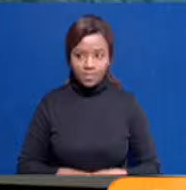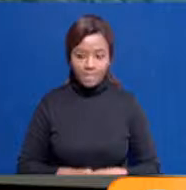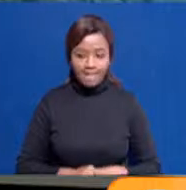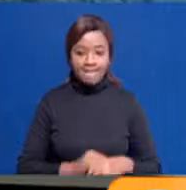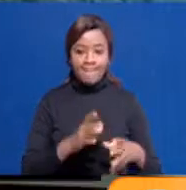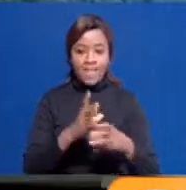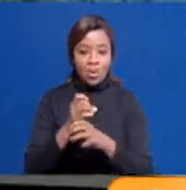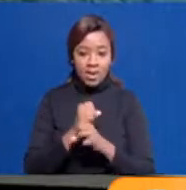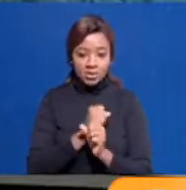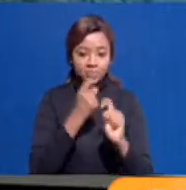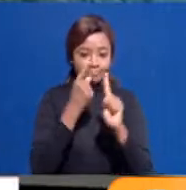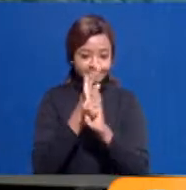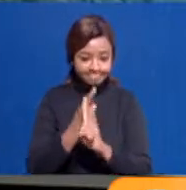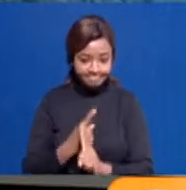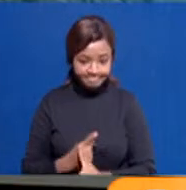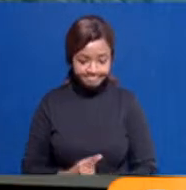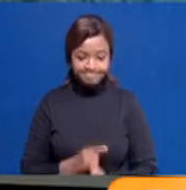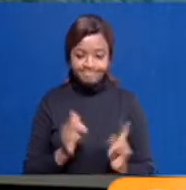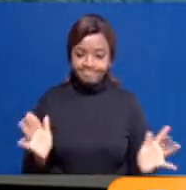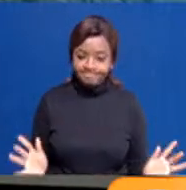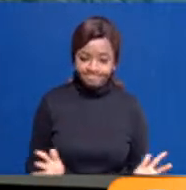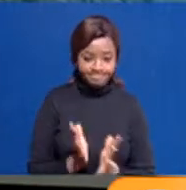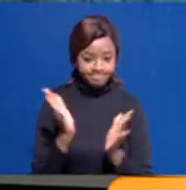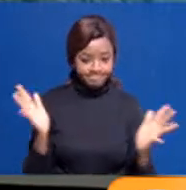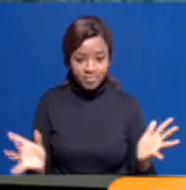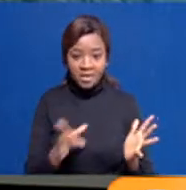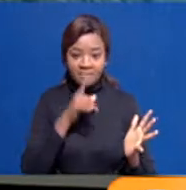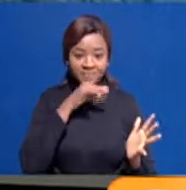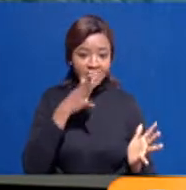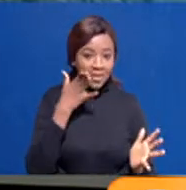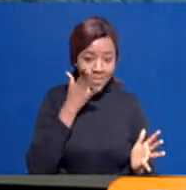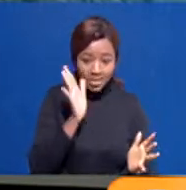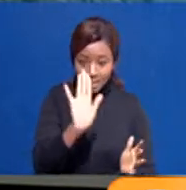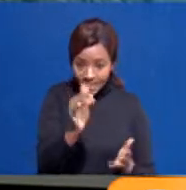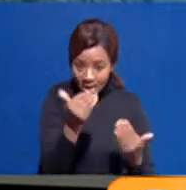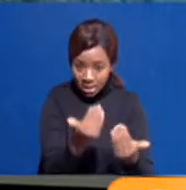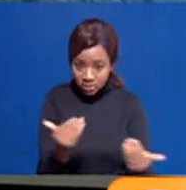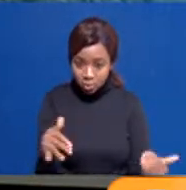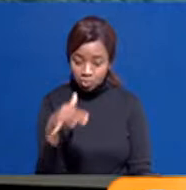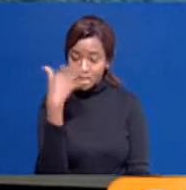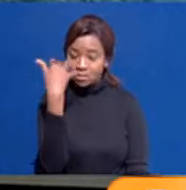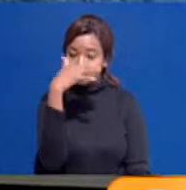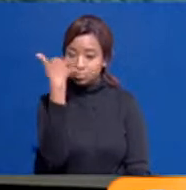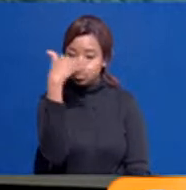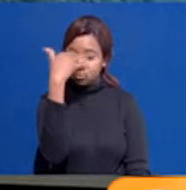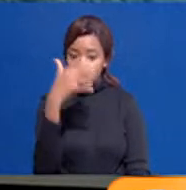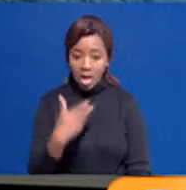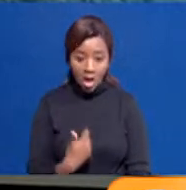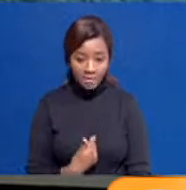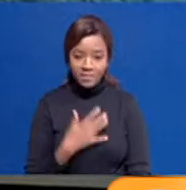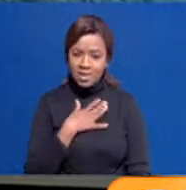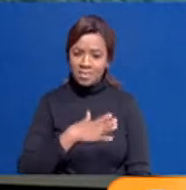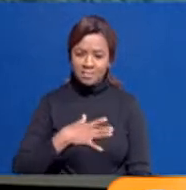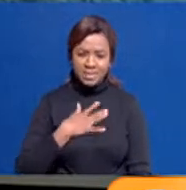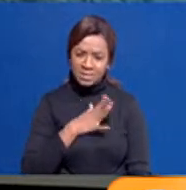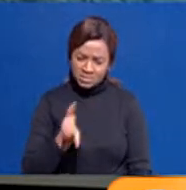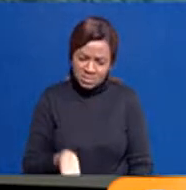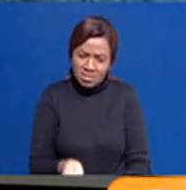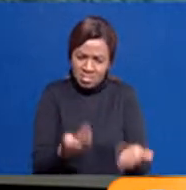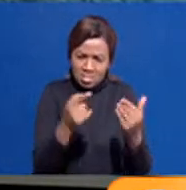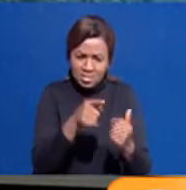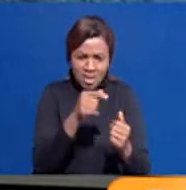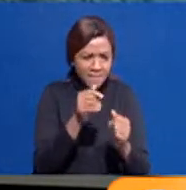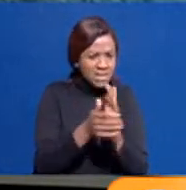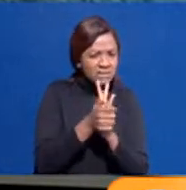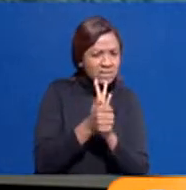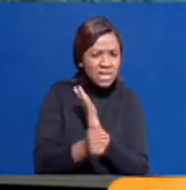Stakeholders from different organizations have urged parents with autistic children to encourage them to explore their